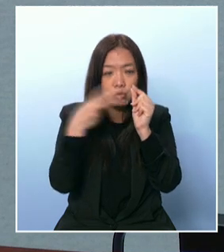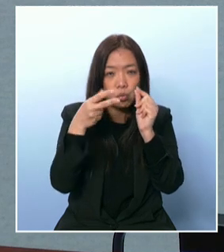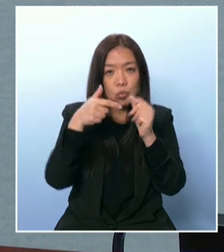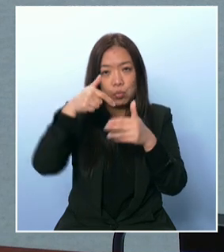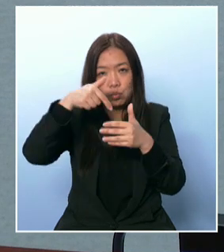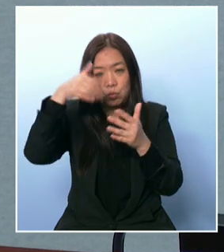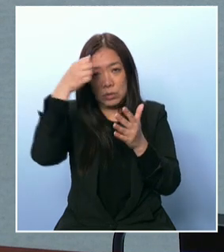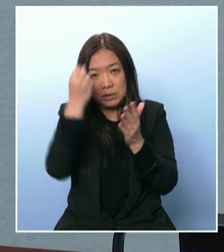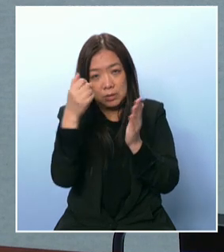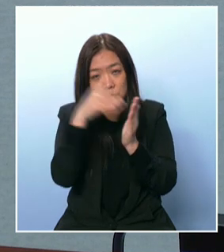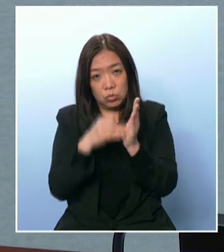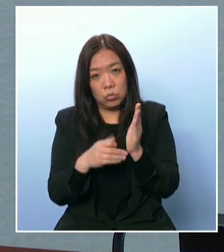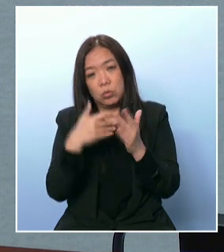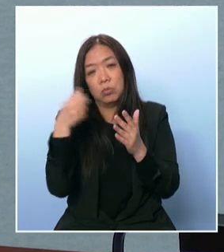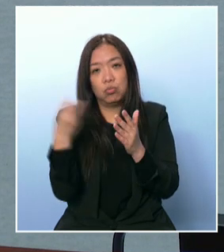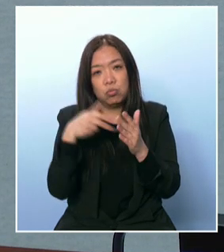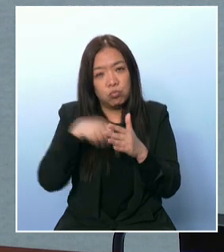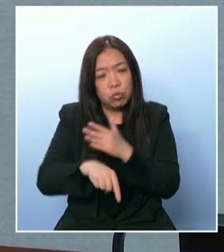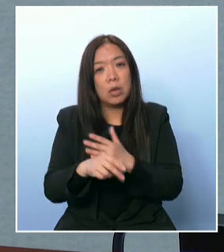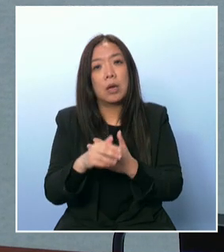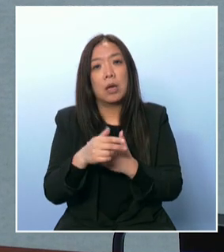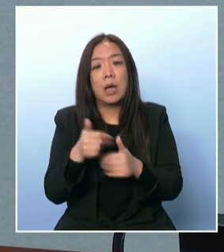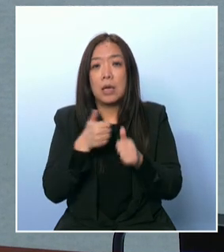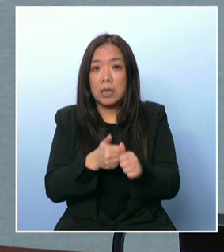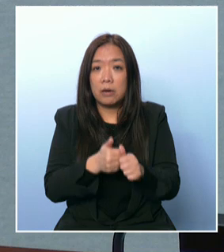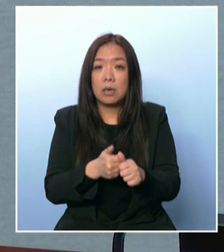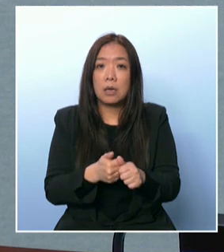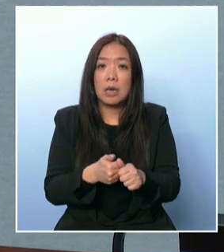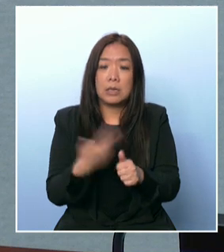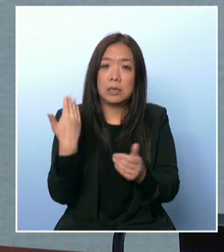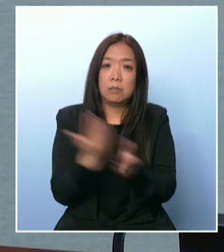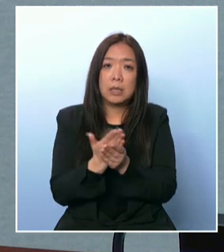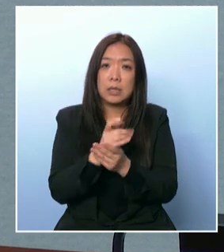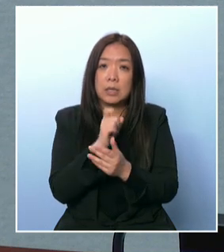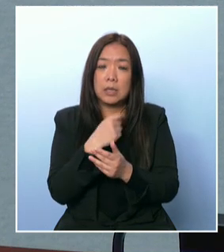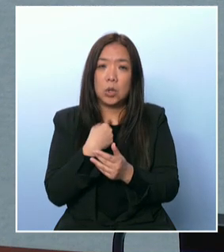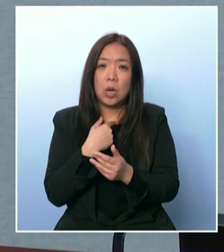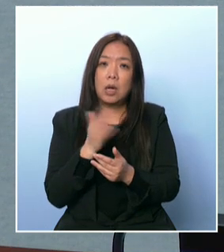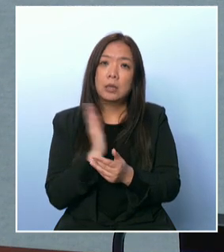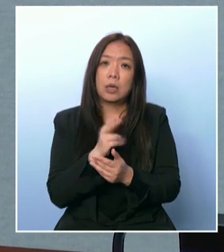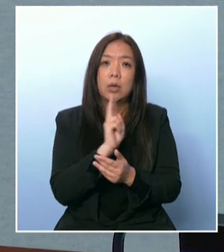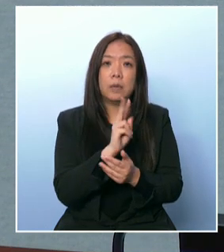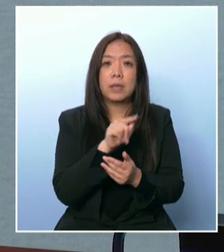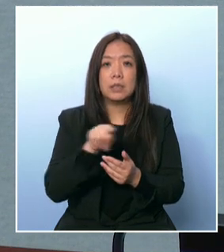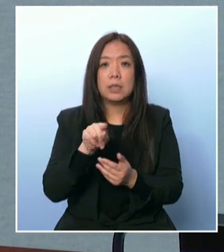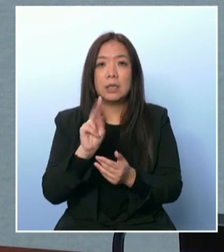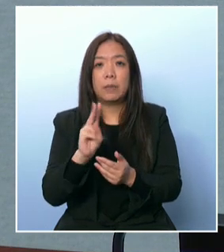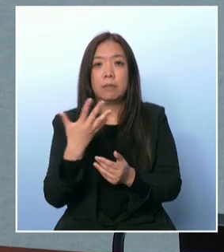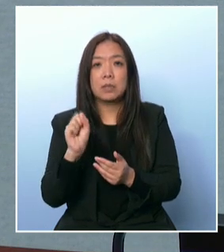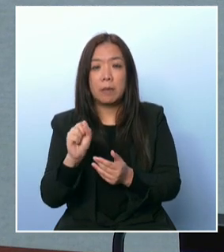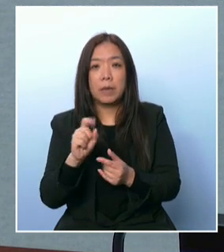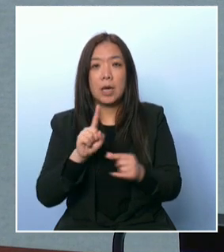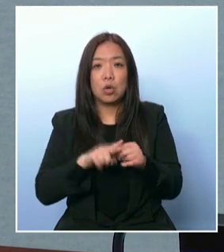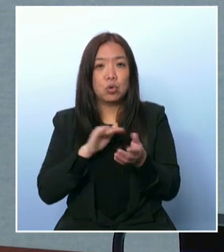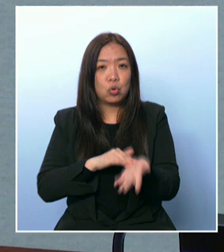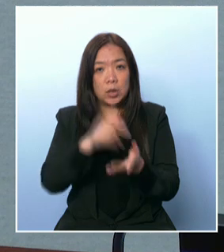Now, the government said that you would deepen the registration framework for CM nurses under the